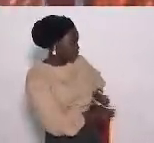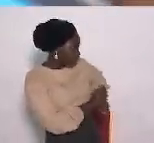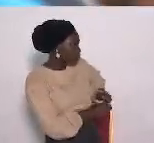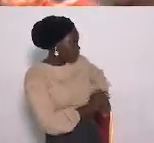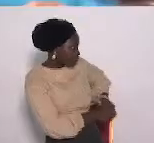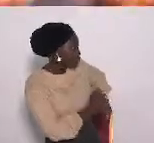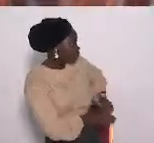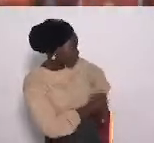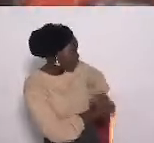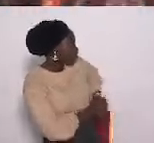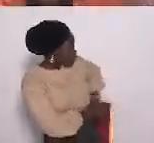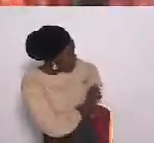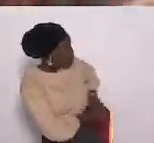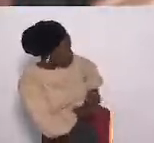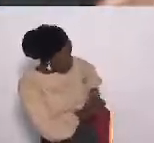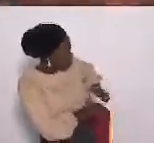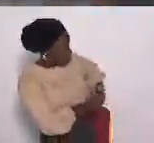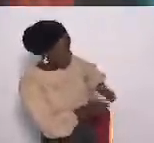everybody